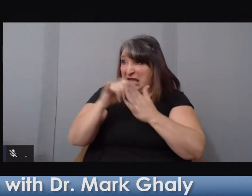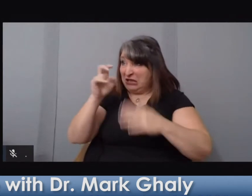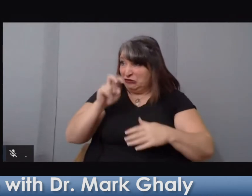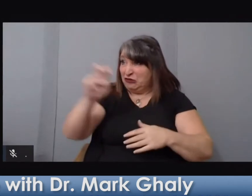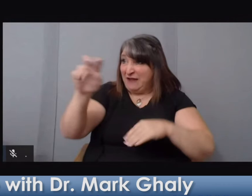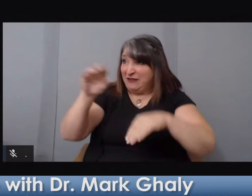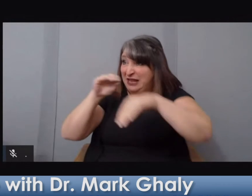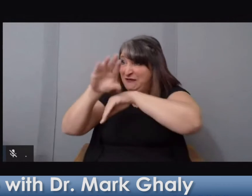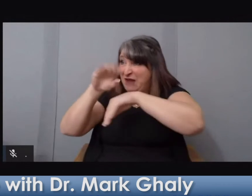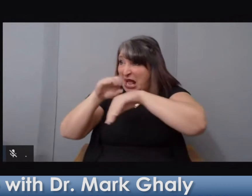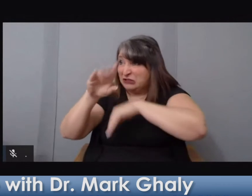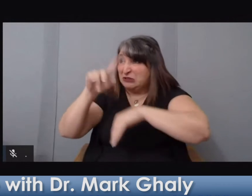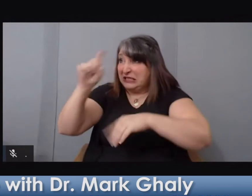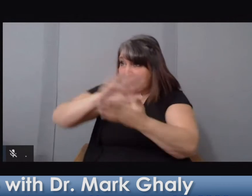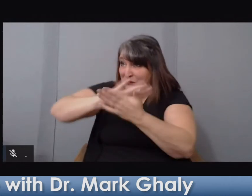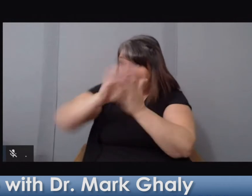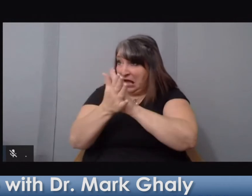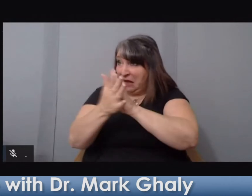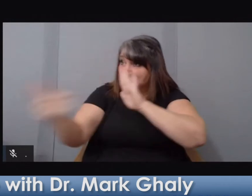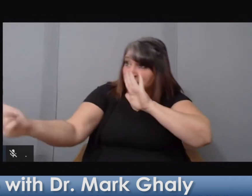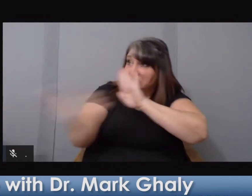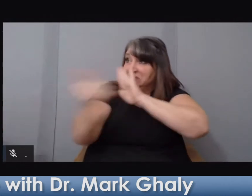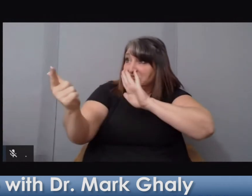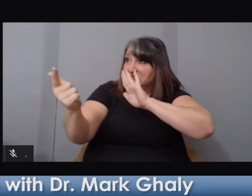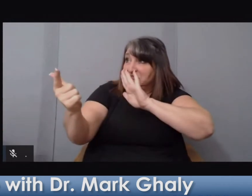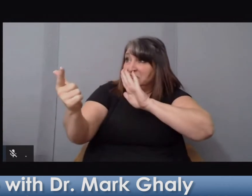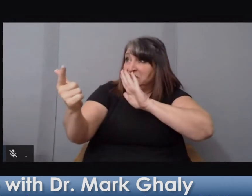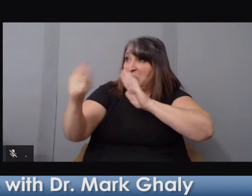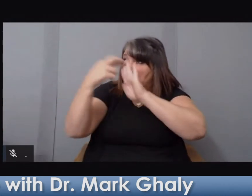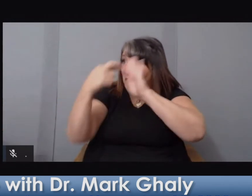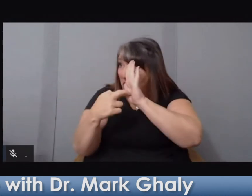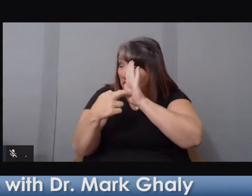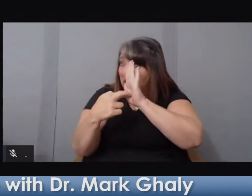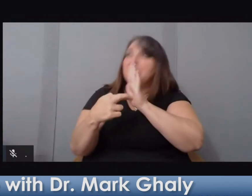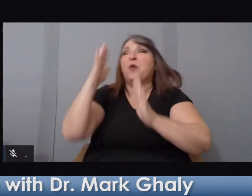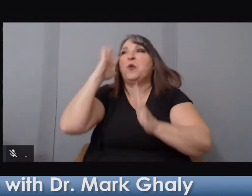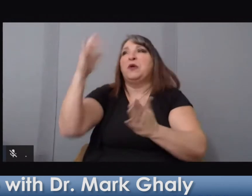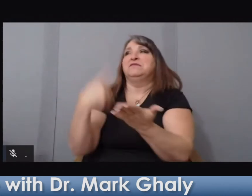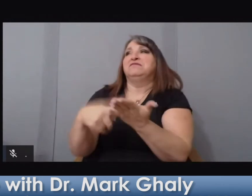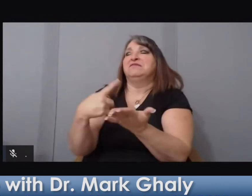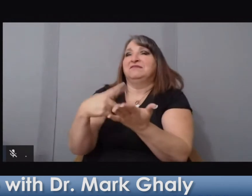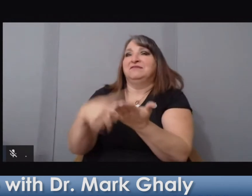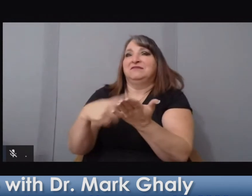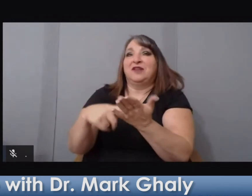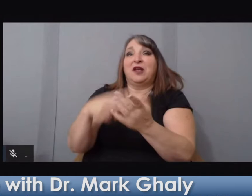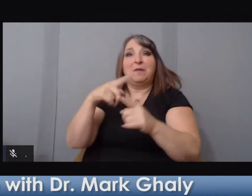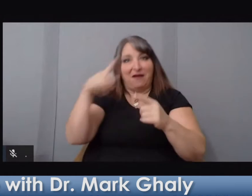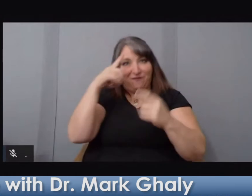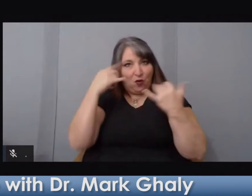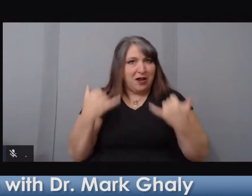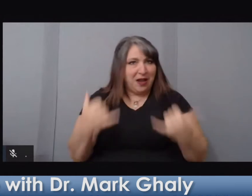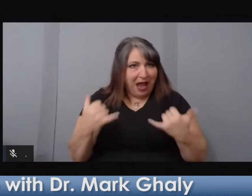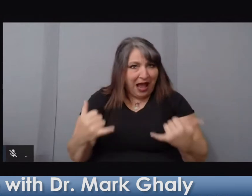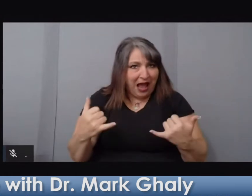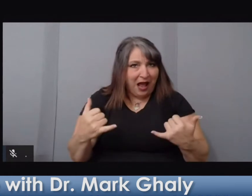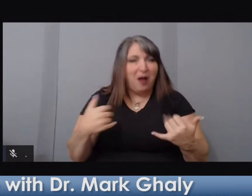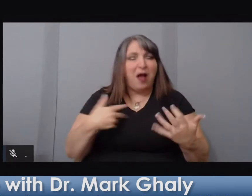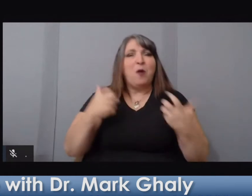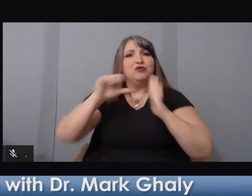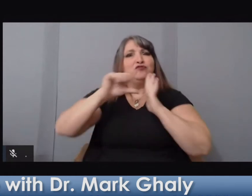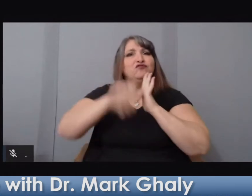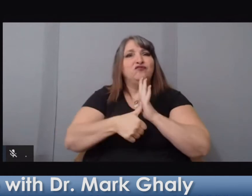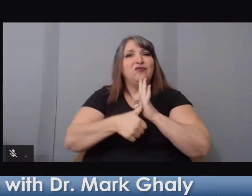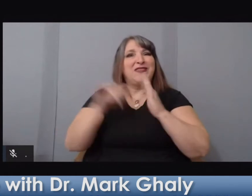we will consider that in the days and weeks to come. But I will punctuate it by saying I certainly hope that the